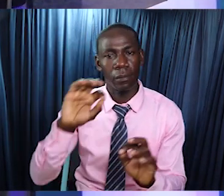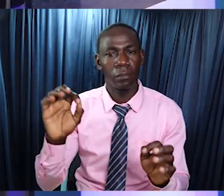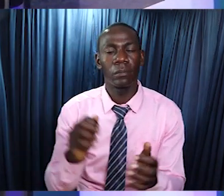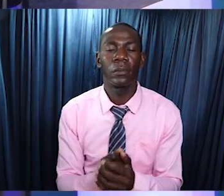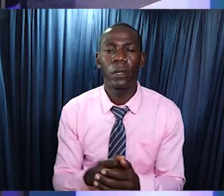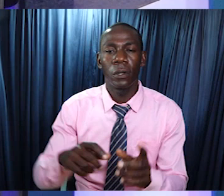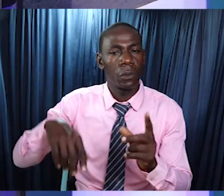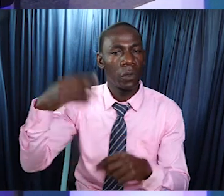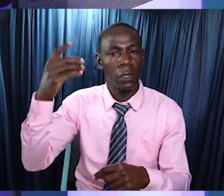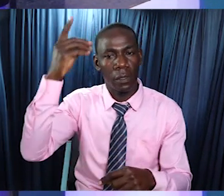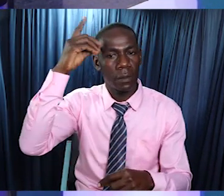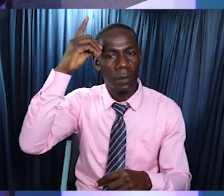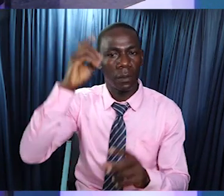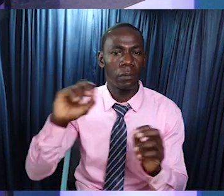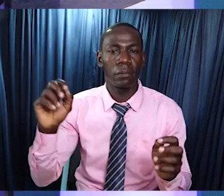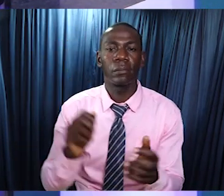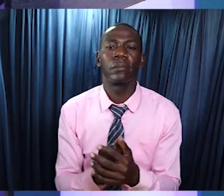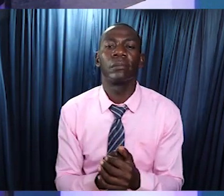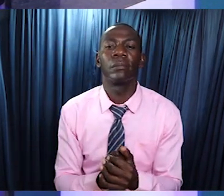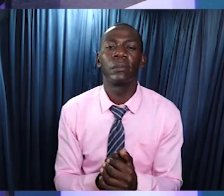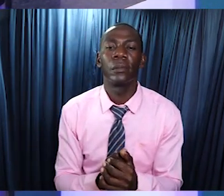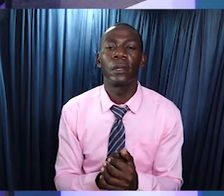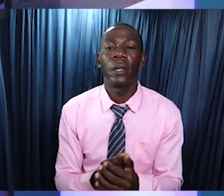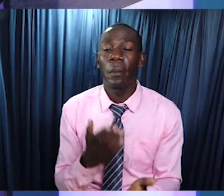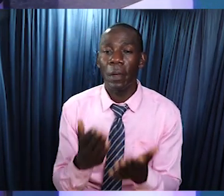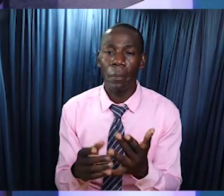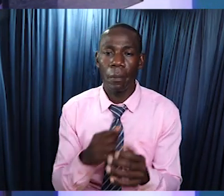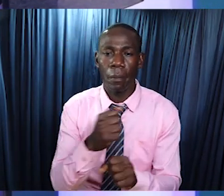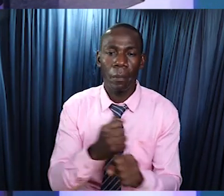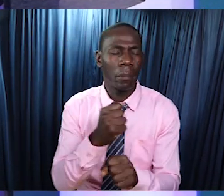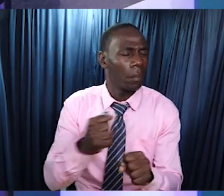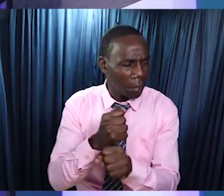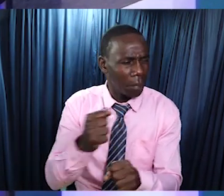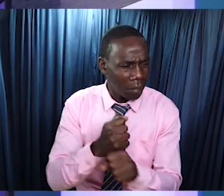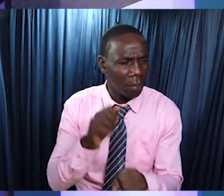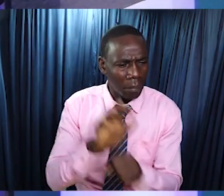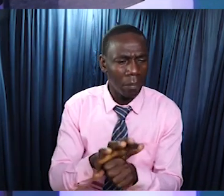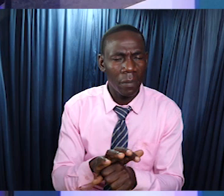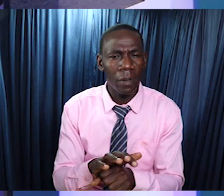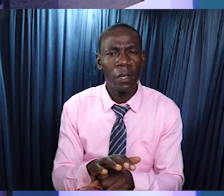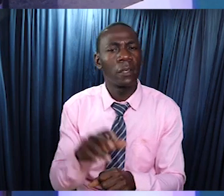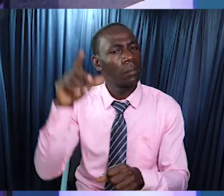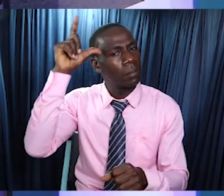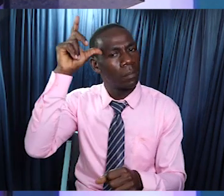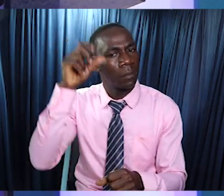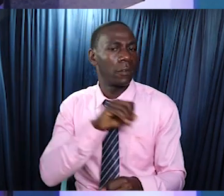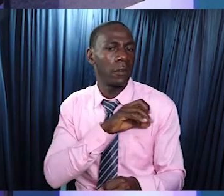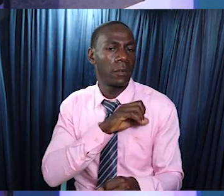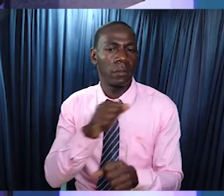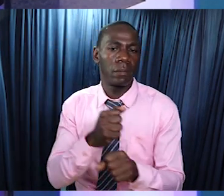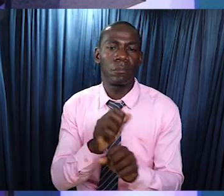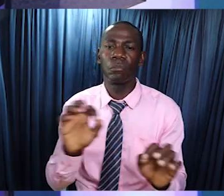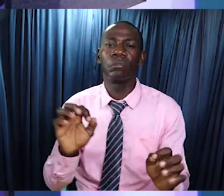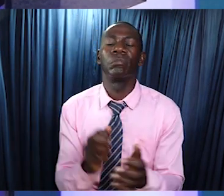the devil. Utamshinda shetani. You won't overcome the devil. Hata kama una miaka ngapi. However old you are. Shetani haogopi miaka yako. The devil doesn't fear your